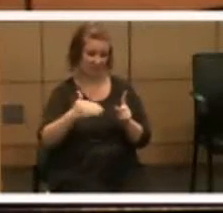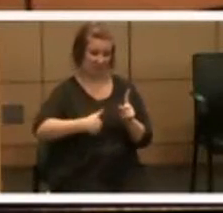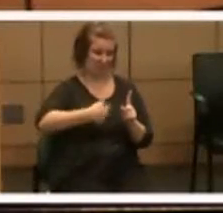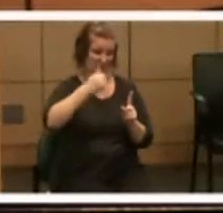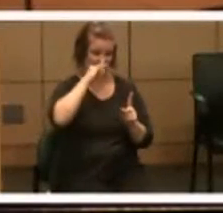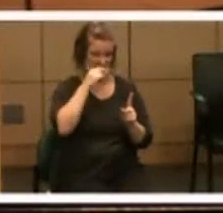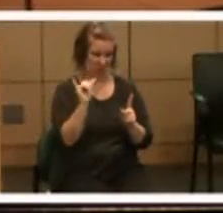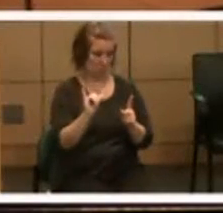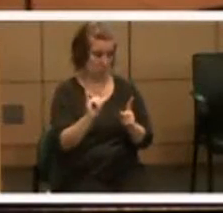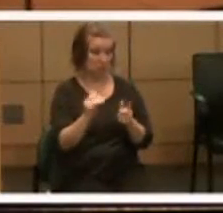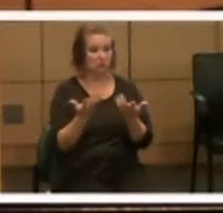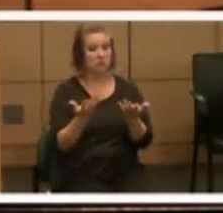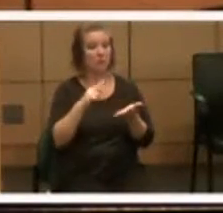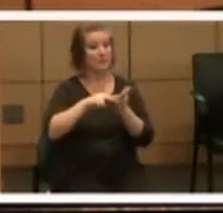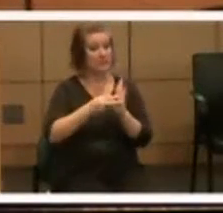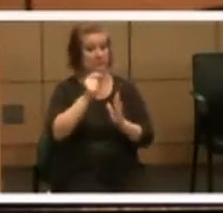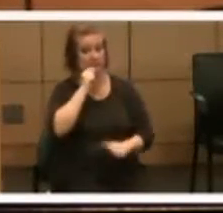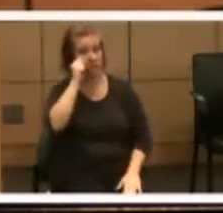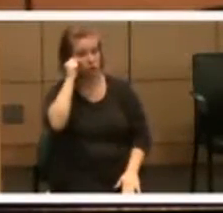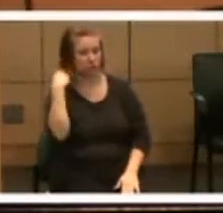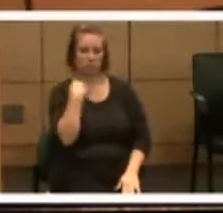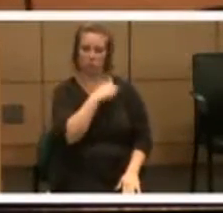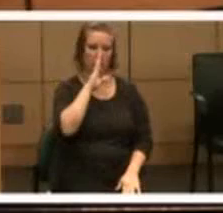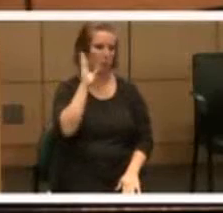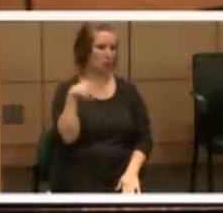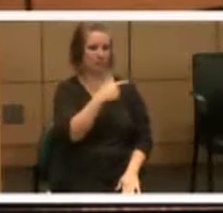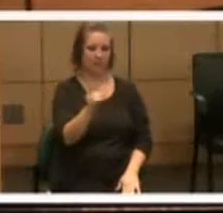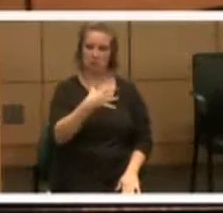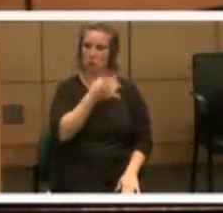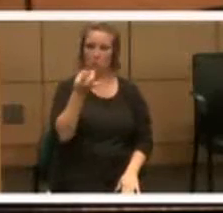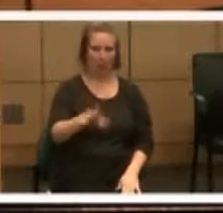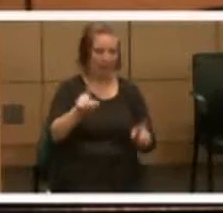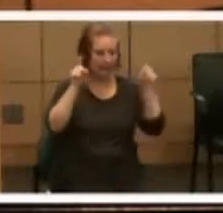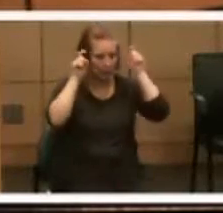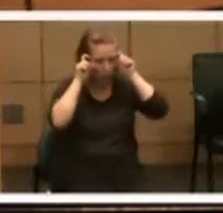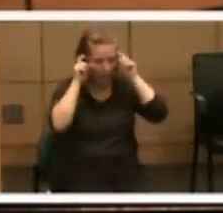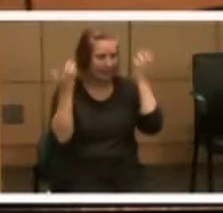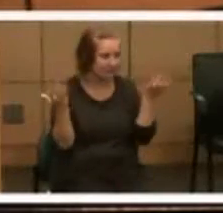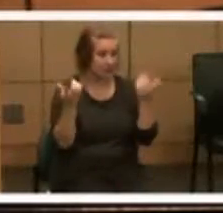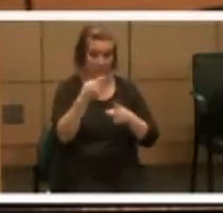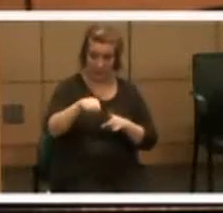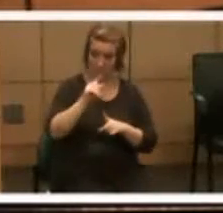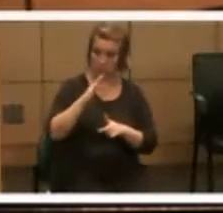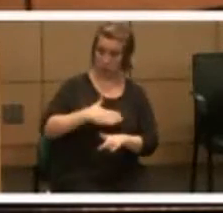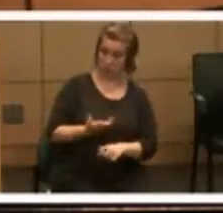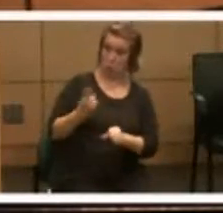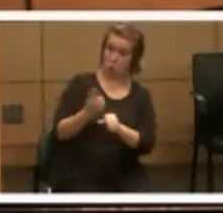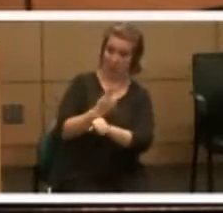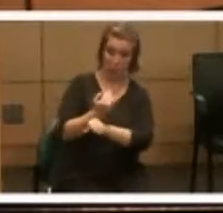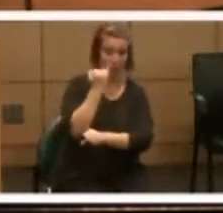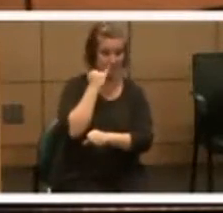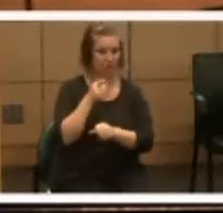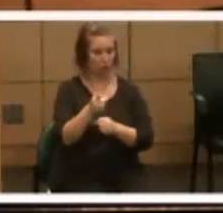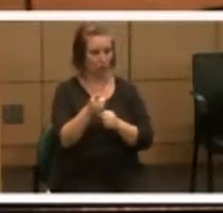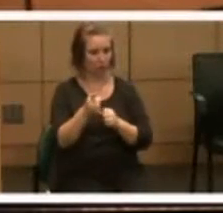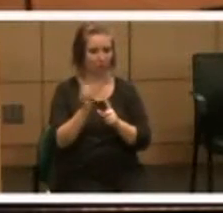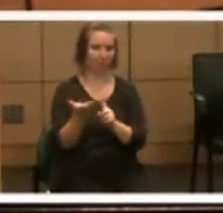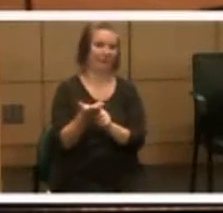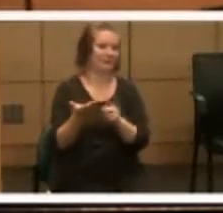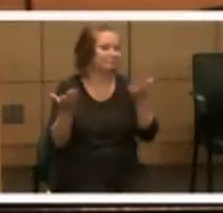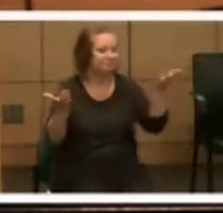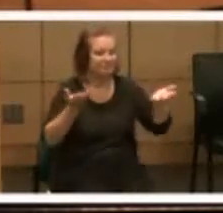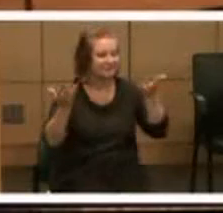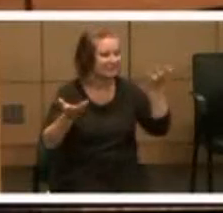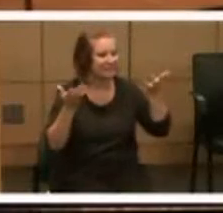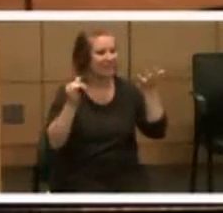so the question is, teenagers, we know that they don't like hearing aids to begin with. Will they wear them if you offer them? So